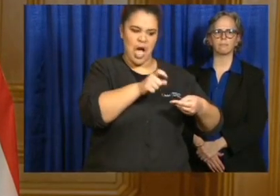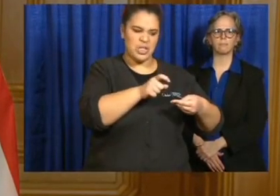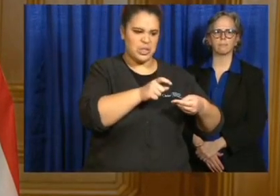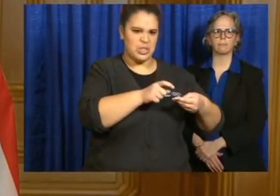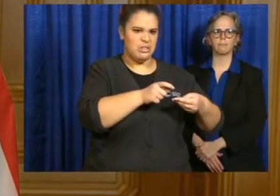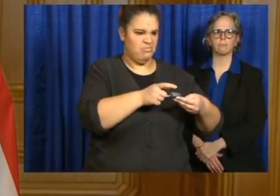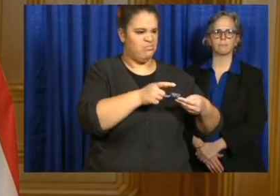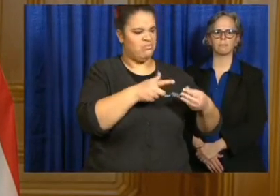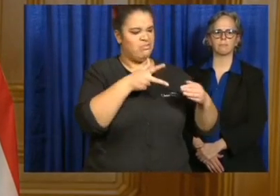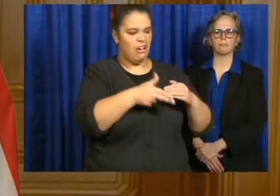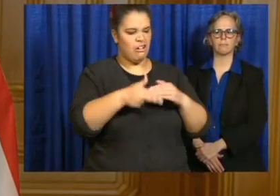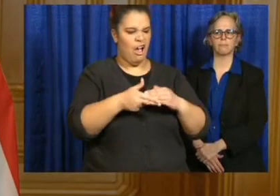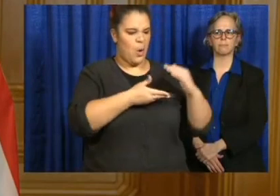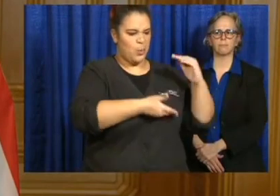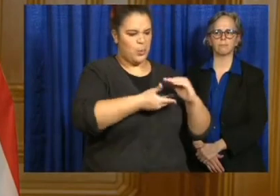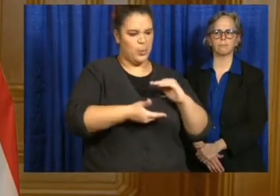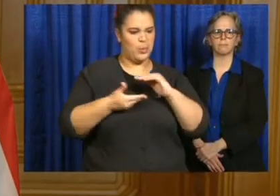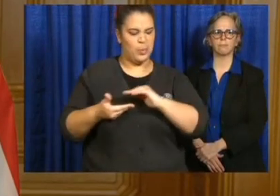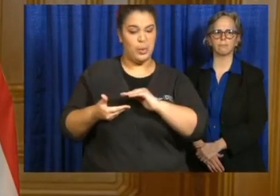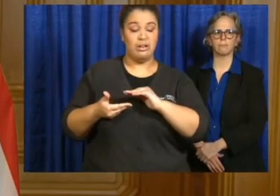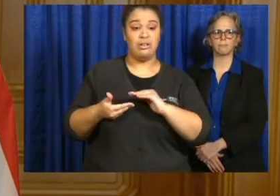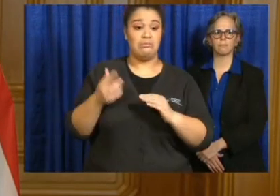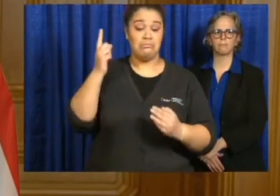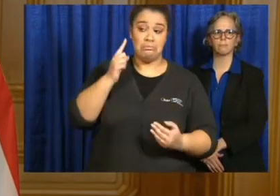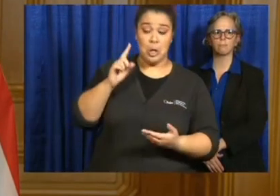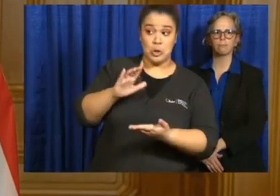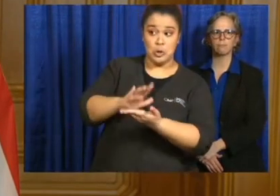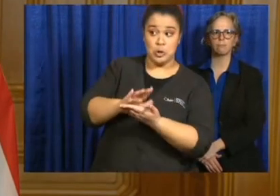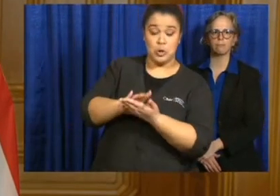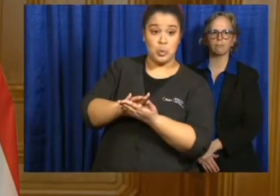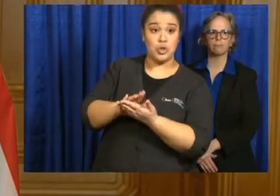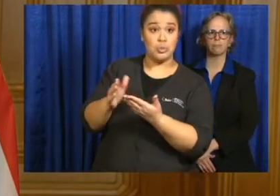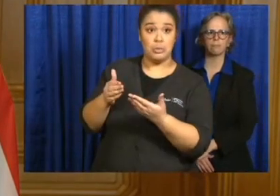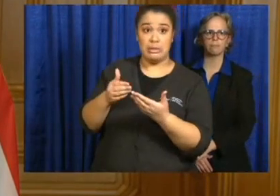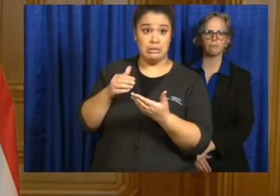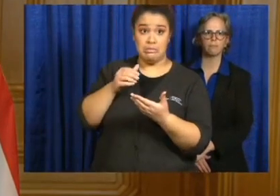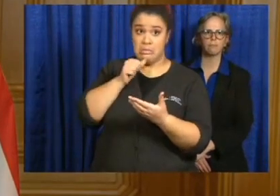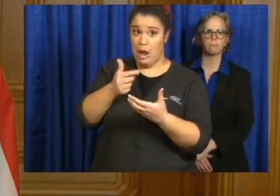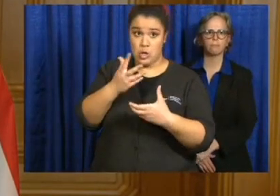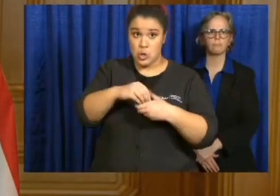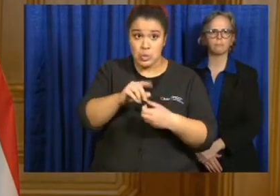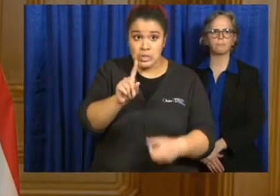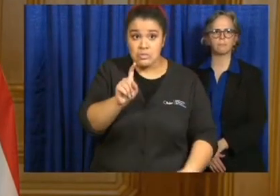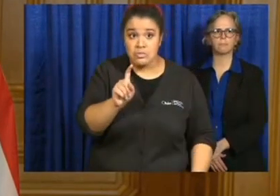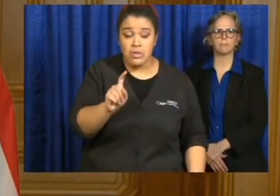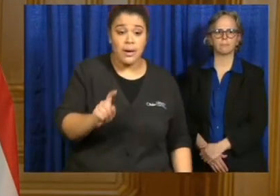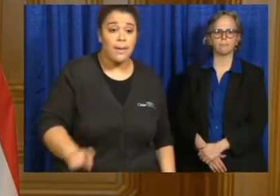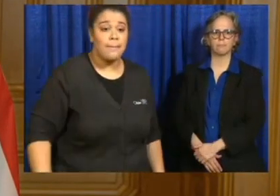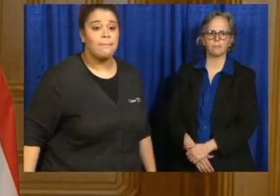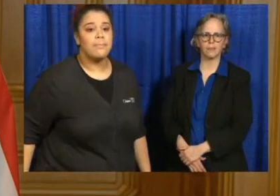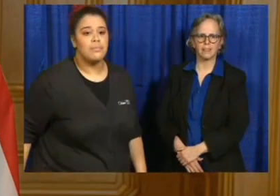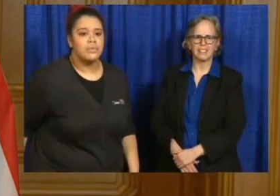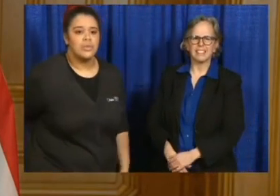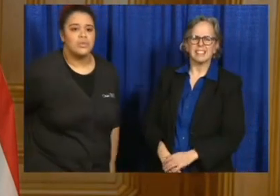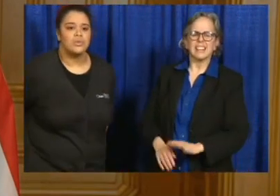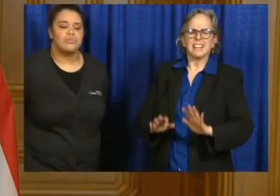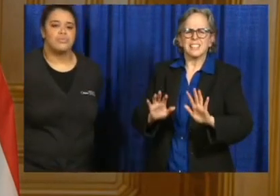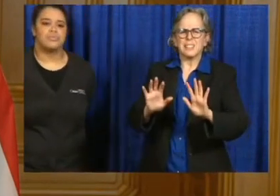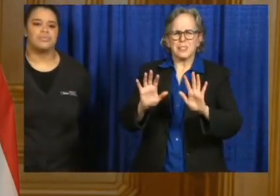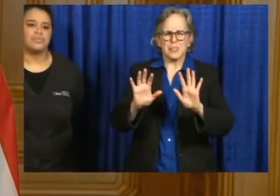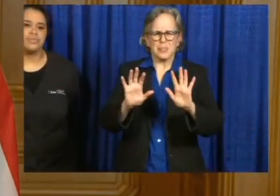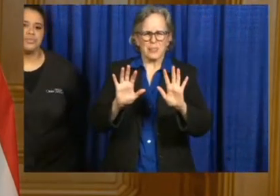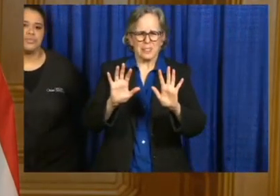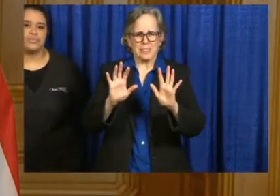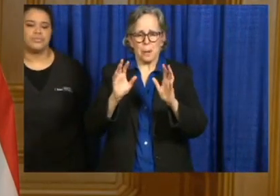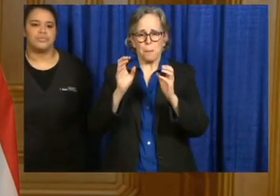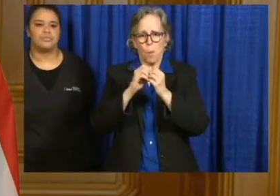such as schools or public assistance will be exempt from reductions? Okay, we'll be having that in the next few days. It is still a work